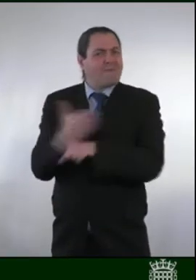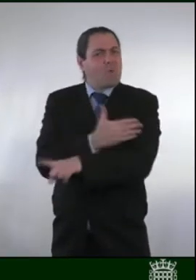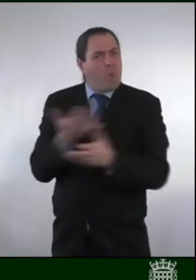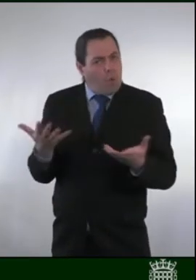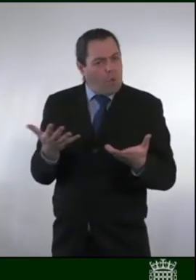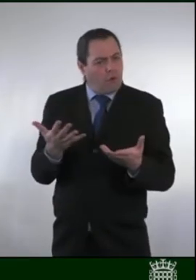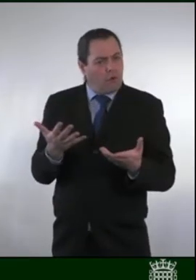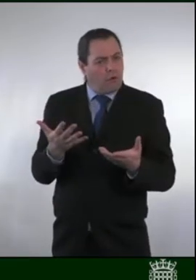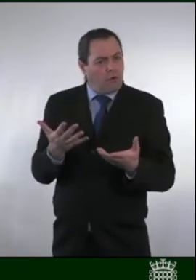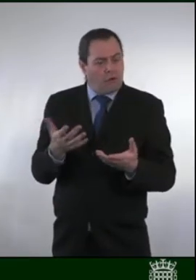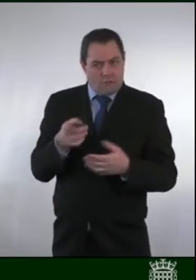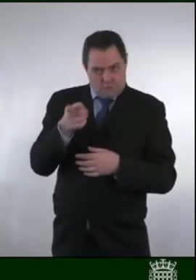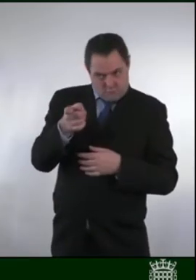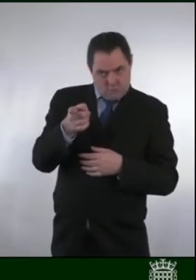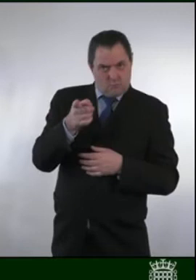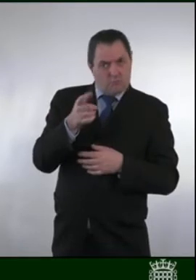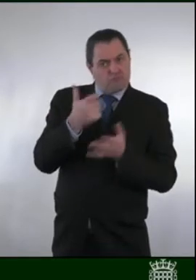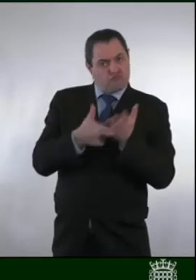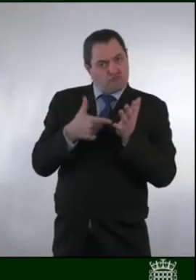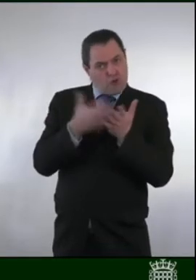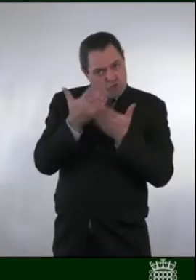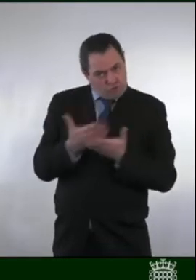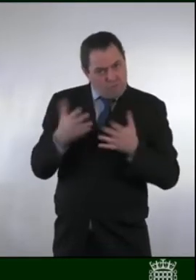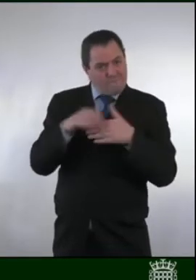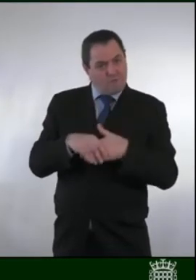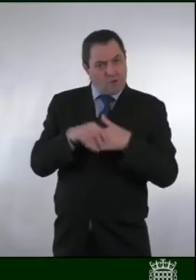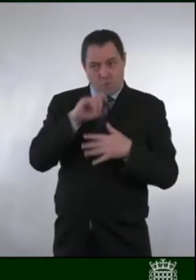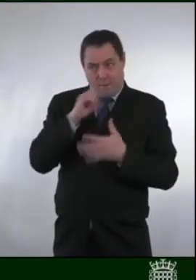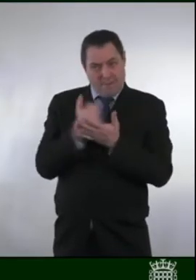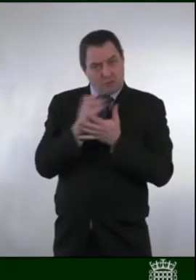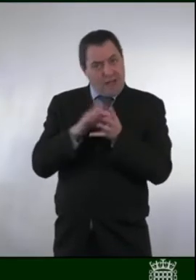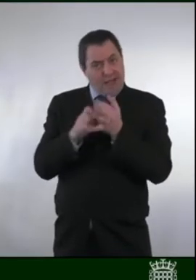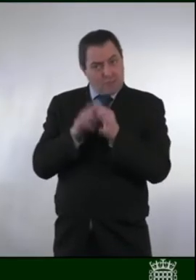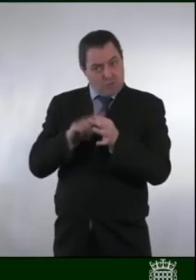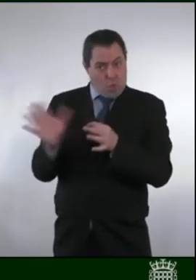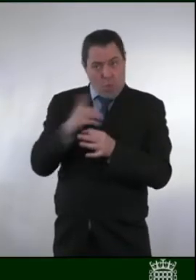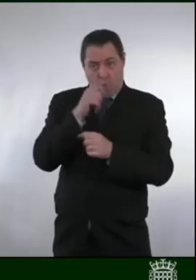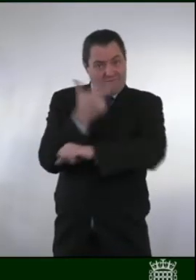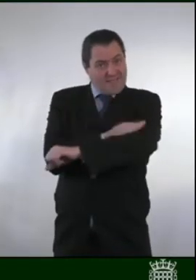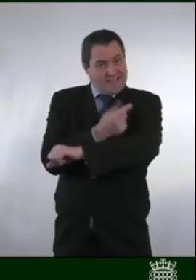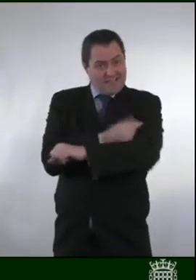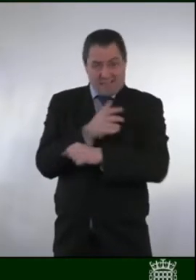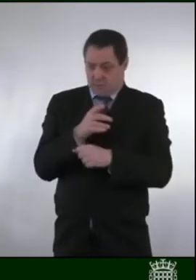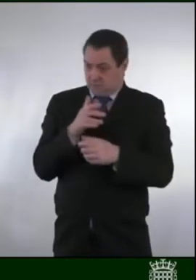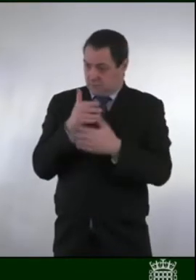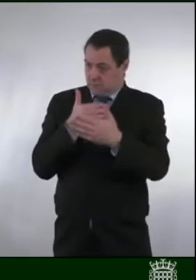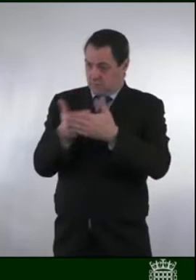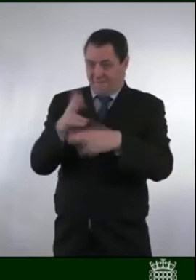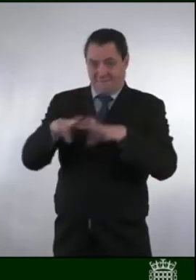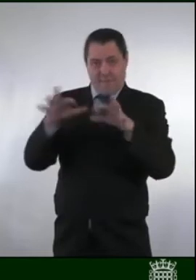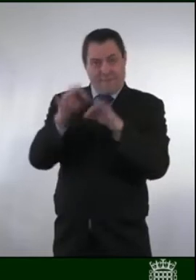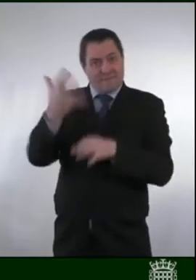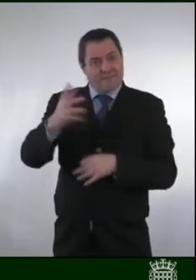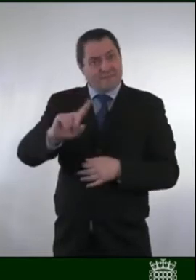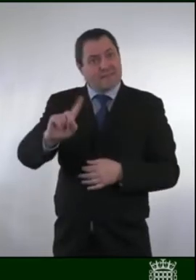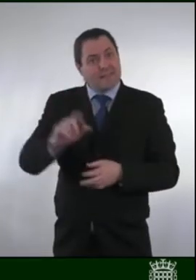that everyone in the Aylesbury area in the most vulnerable groups will be vaccinated by the middle of February? Minister. I